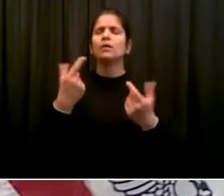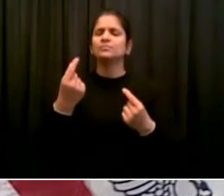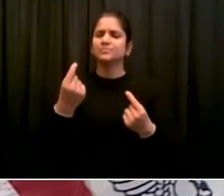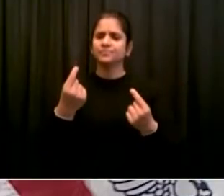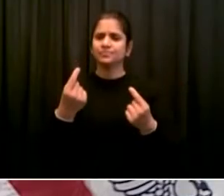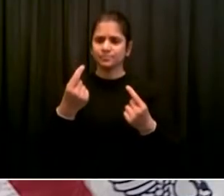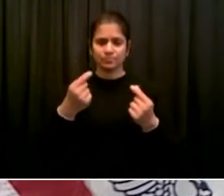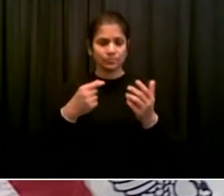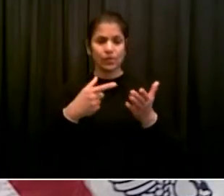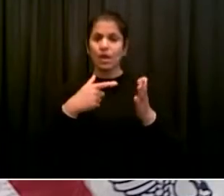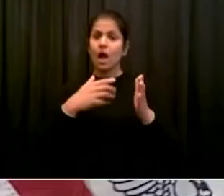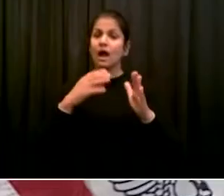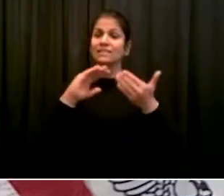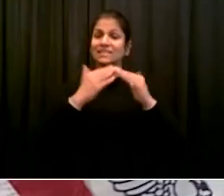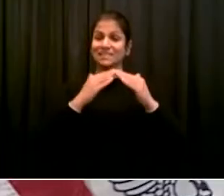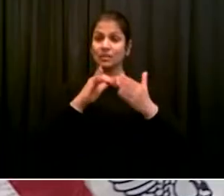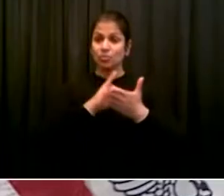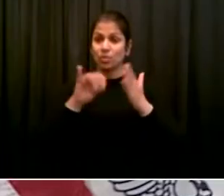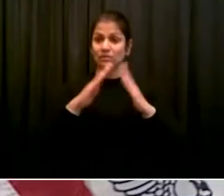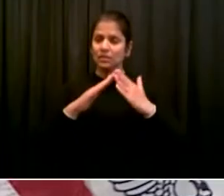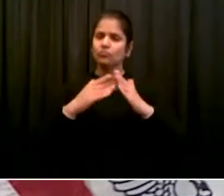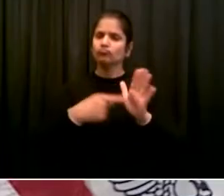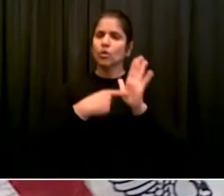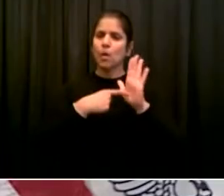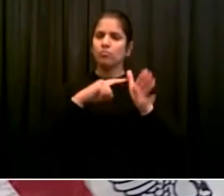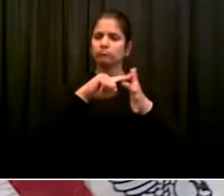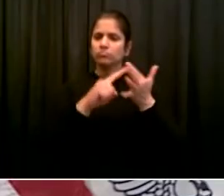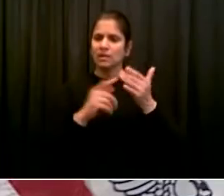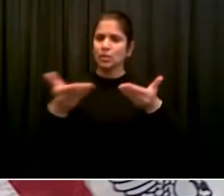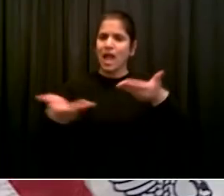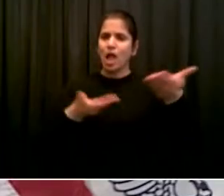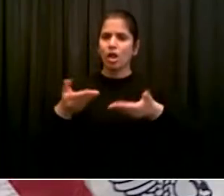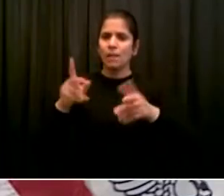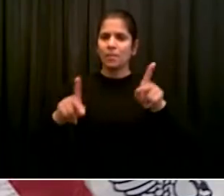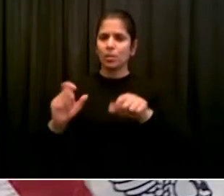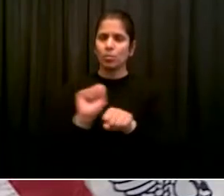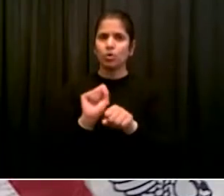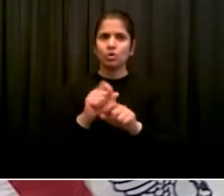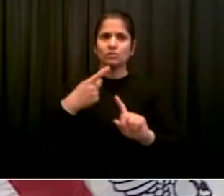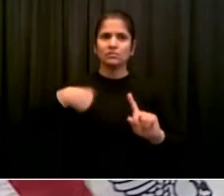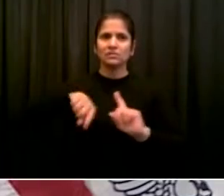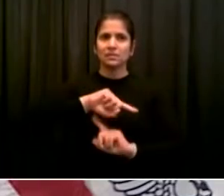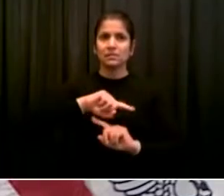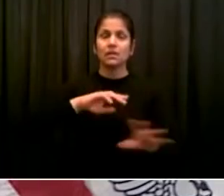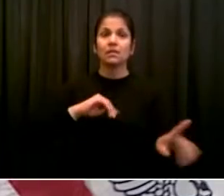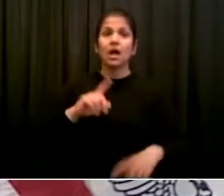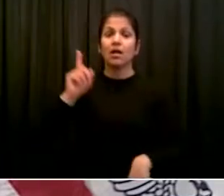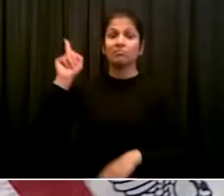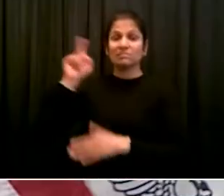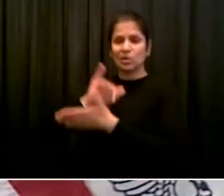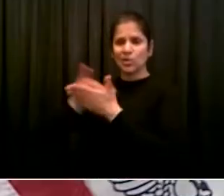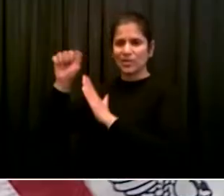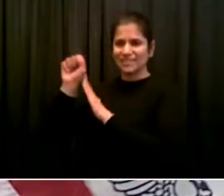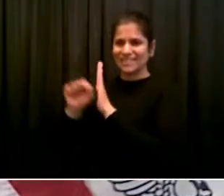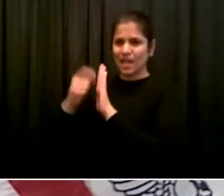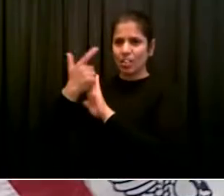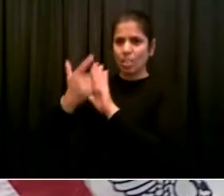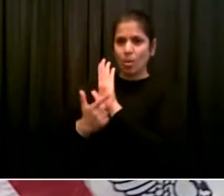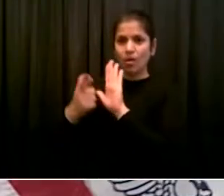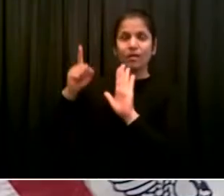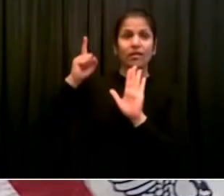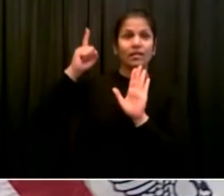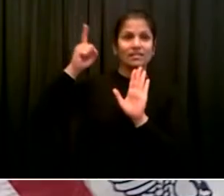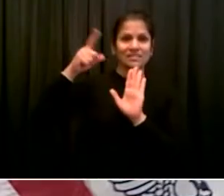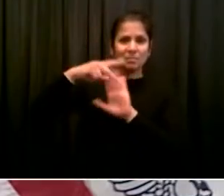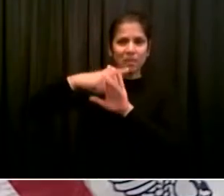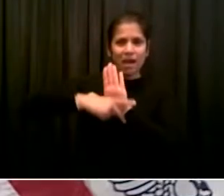So, Emily, that is a matter of state law. In addition to policy matters, remember, something like that has to be dealt with on a